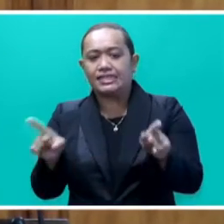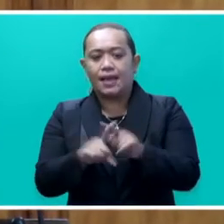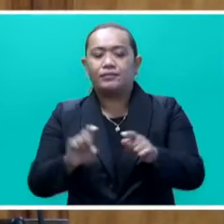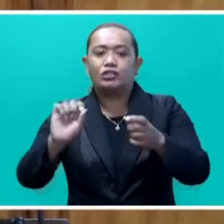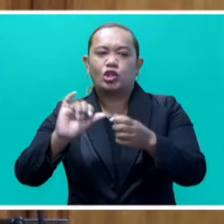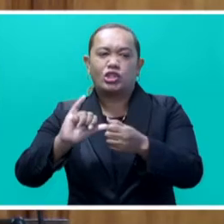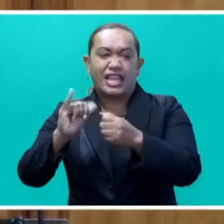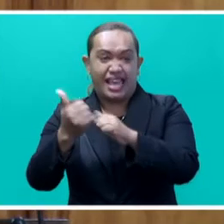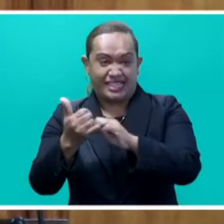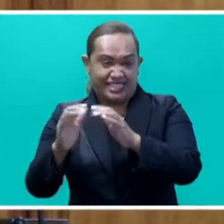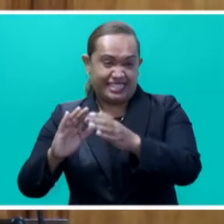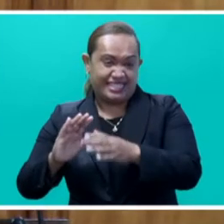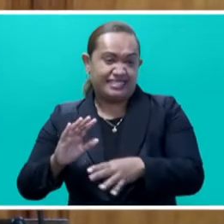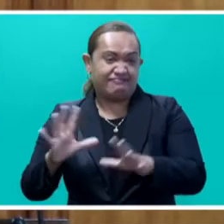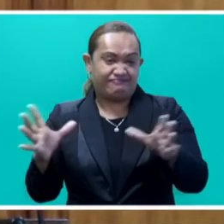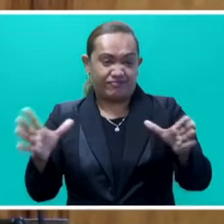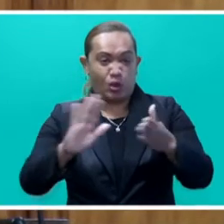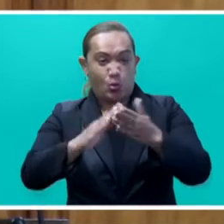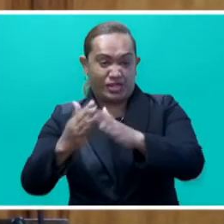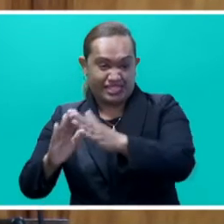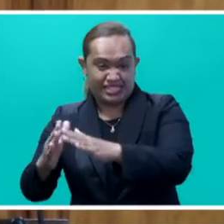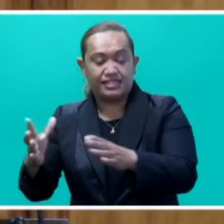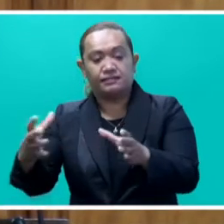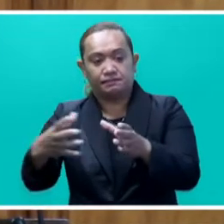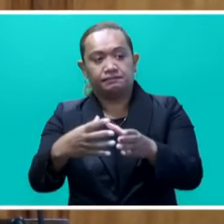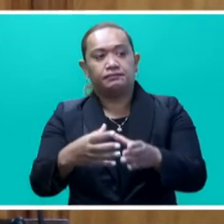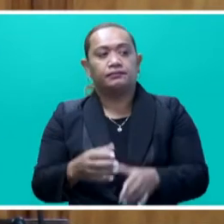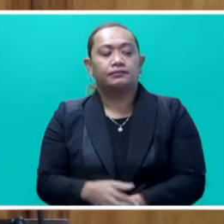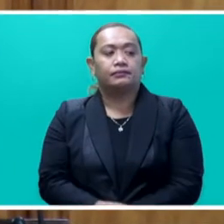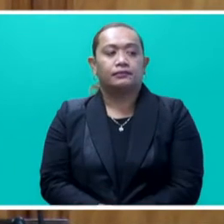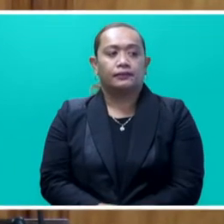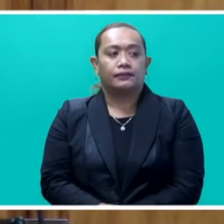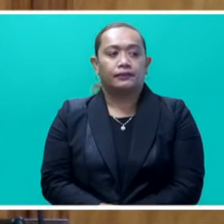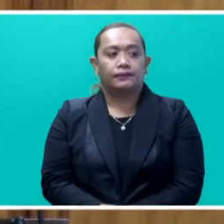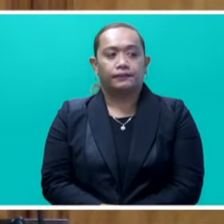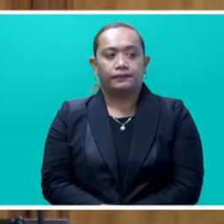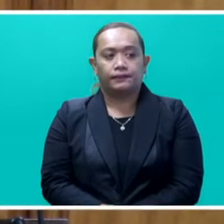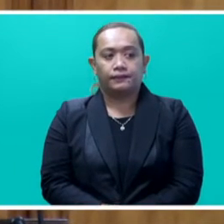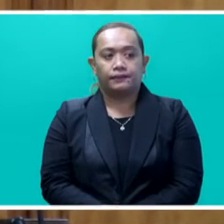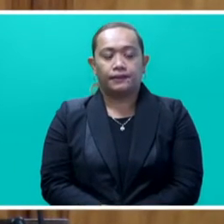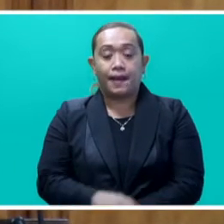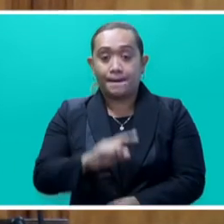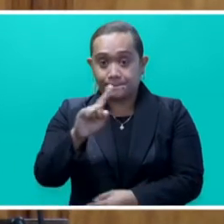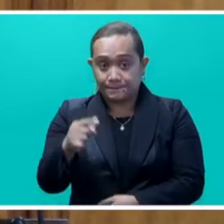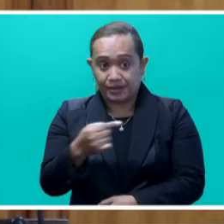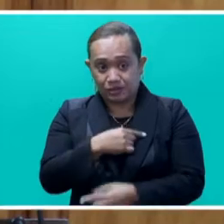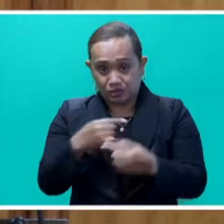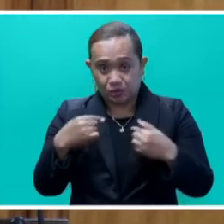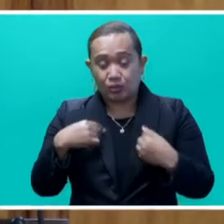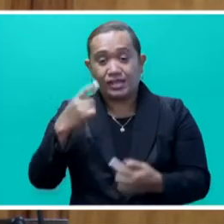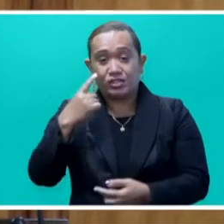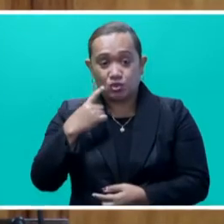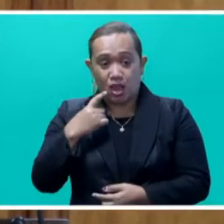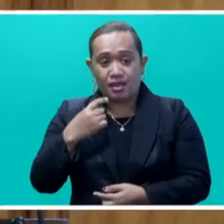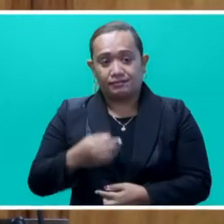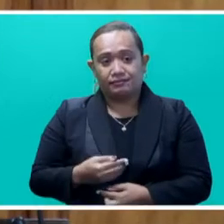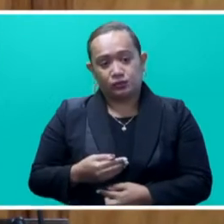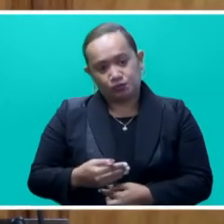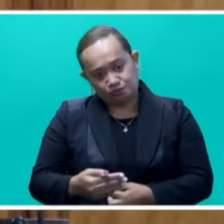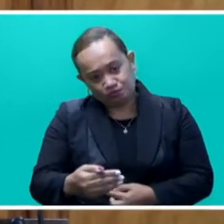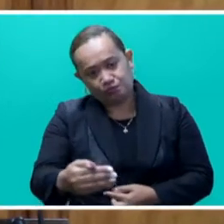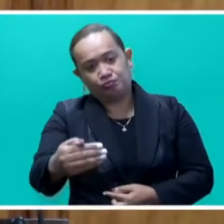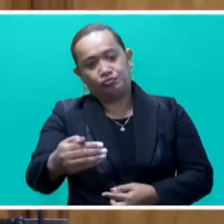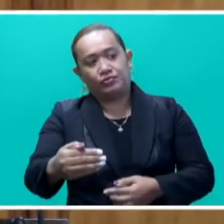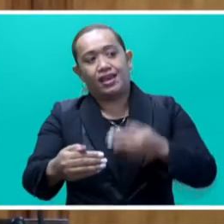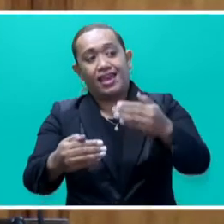challenging. However, the Fiji First government is forging ahead, putting Fiji and its people